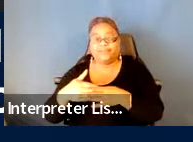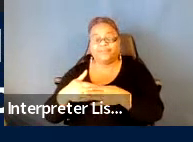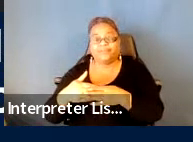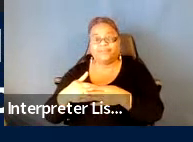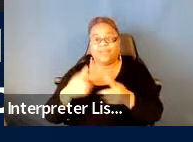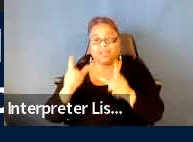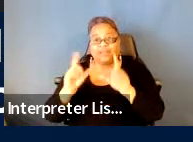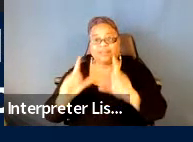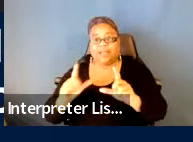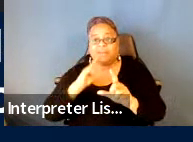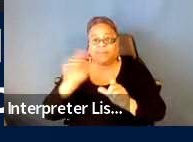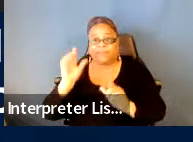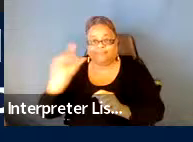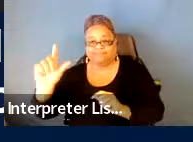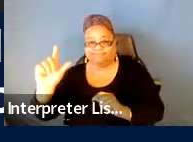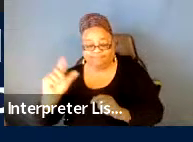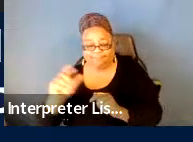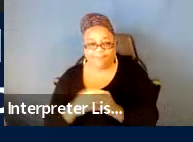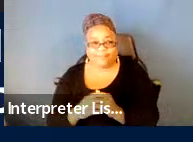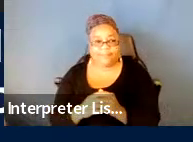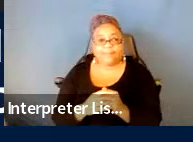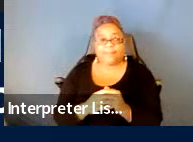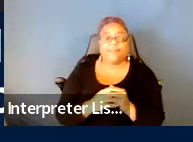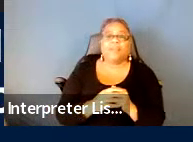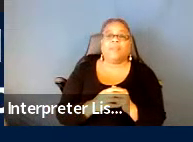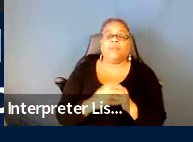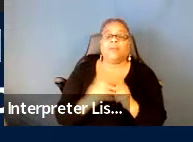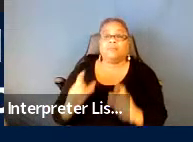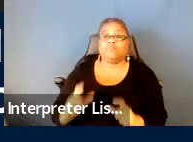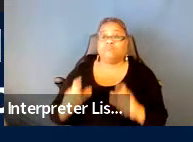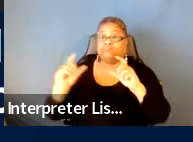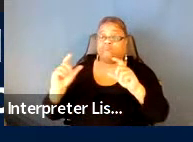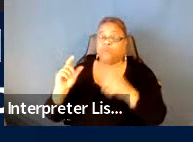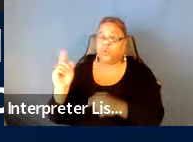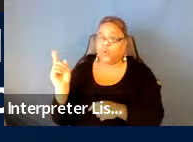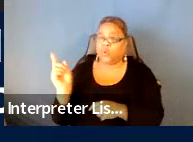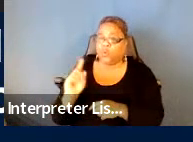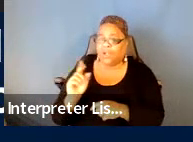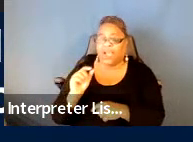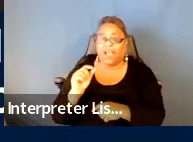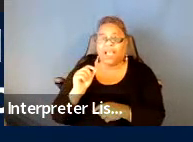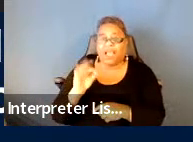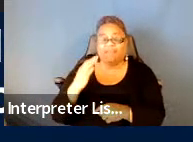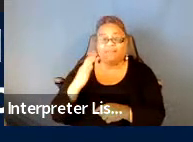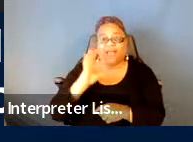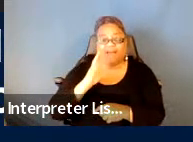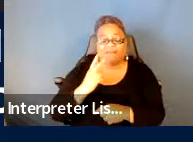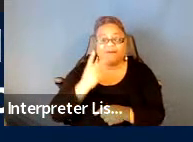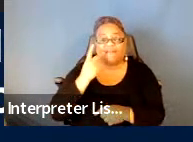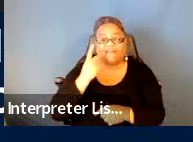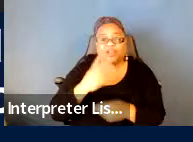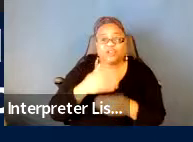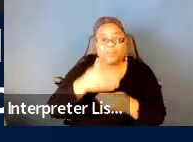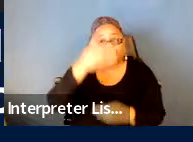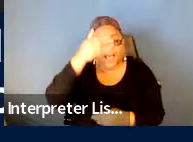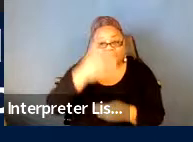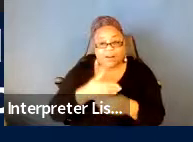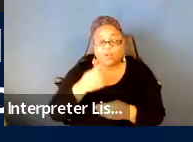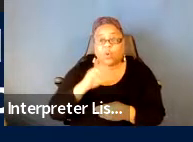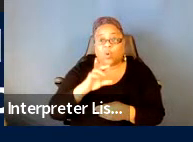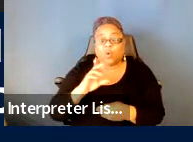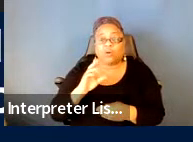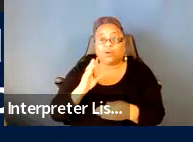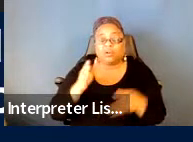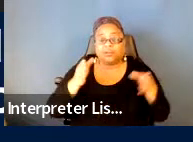Where are tactile signs to be mounted at doors with a vision panel or side light,